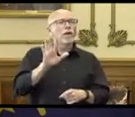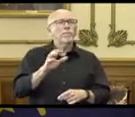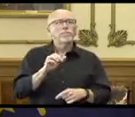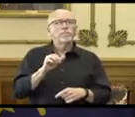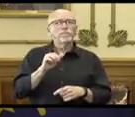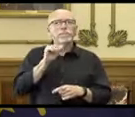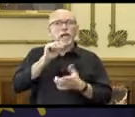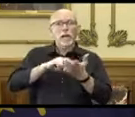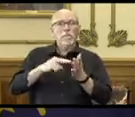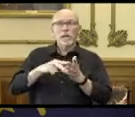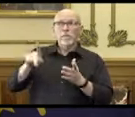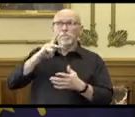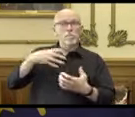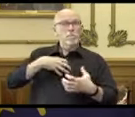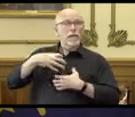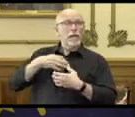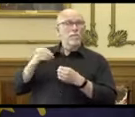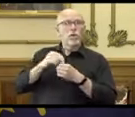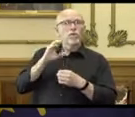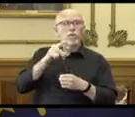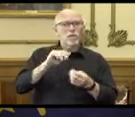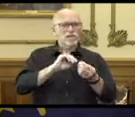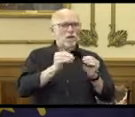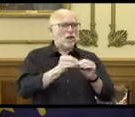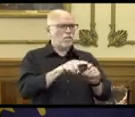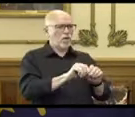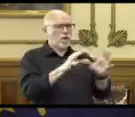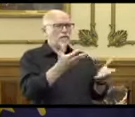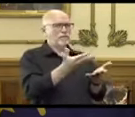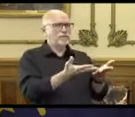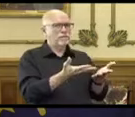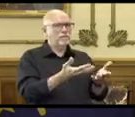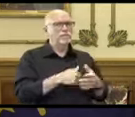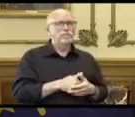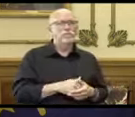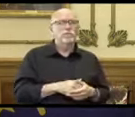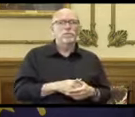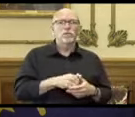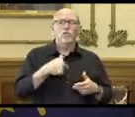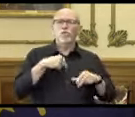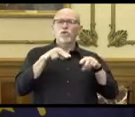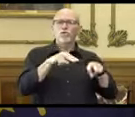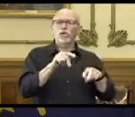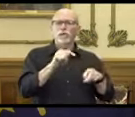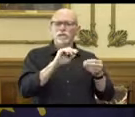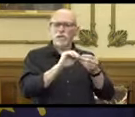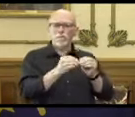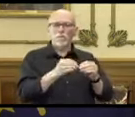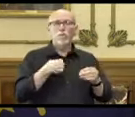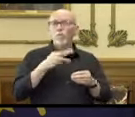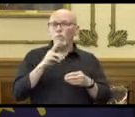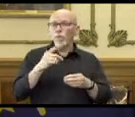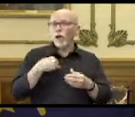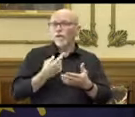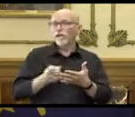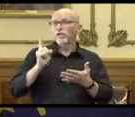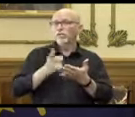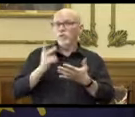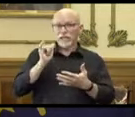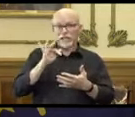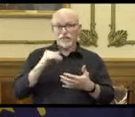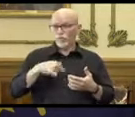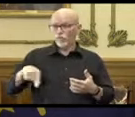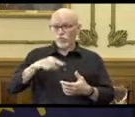that the voices got louder, it's the numbers got bolder. And we look at these numbers, and we would have done it a week ago had I felt and the